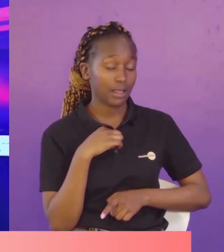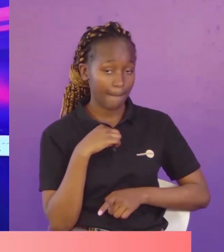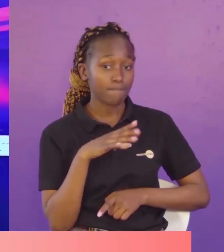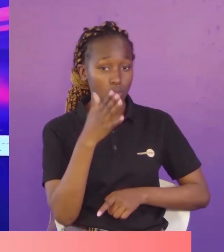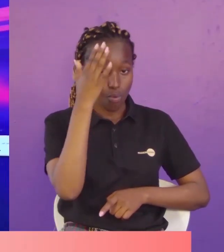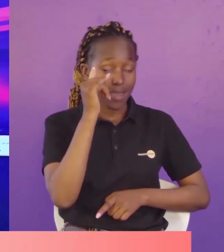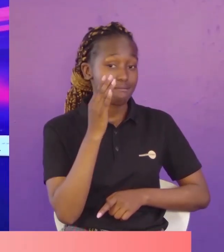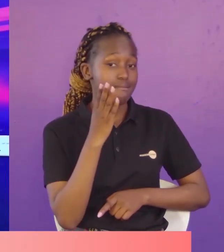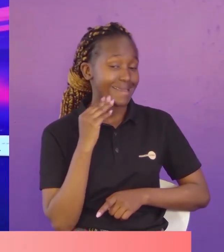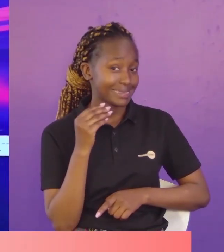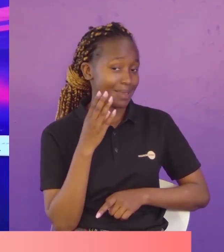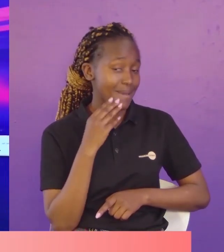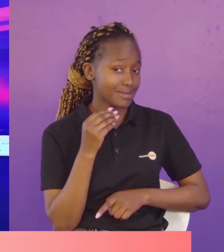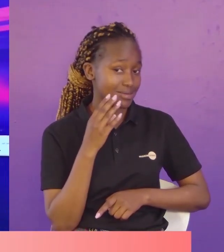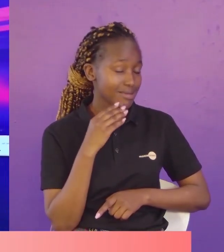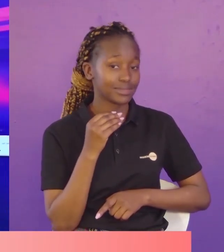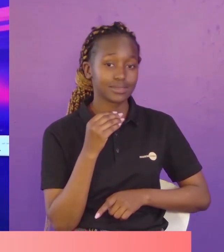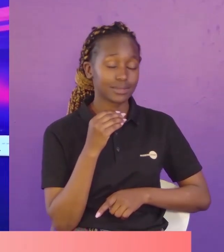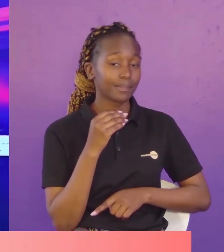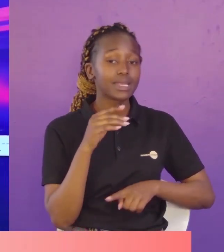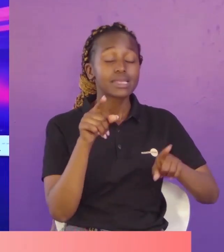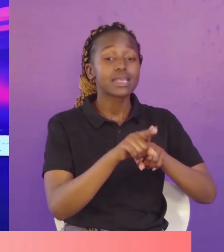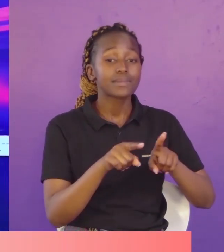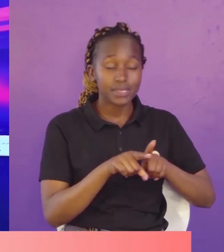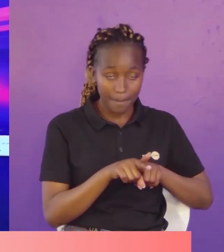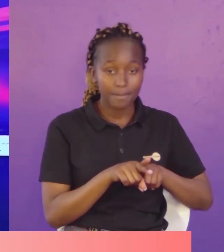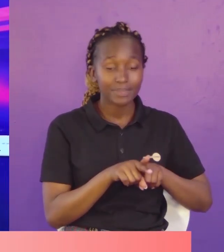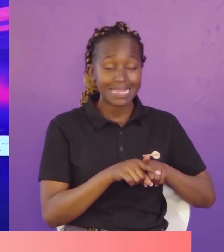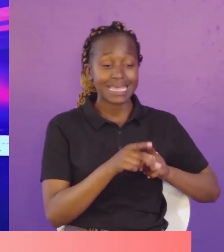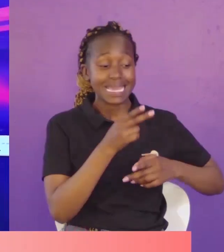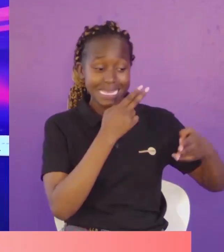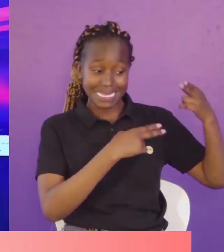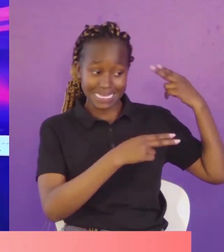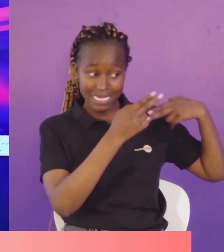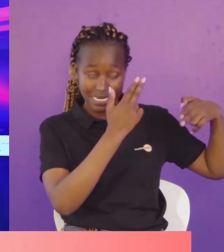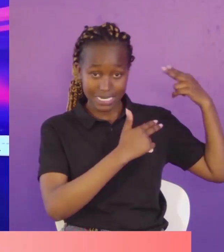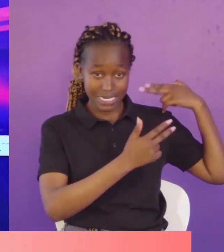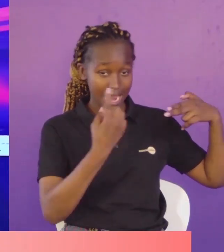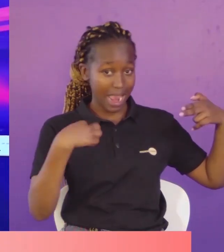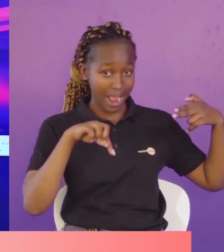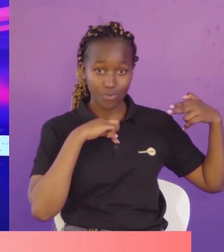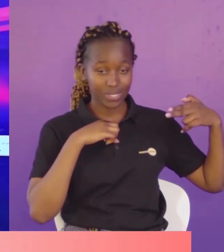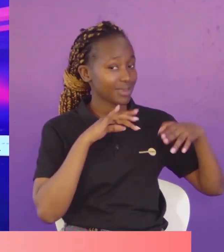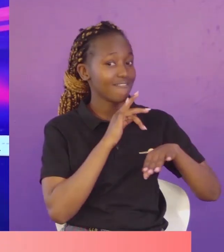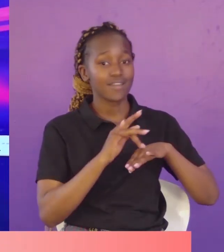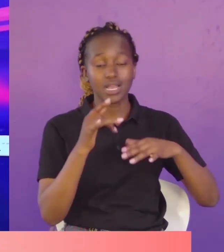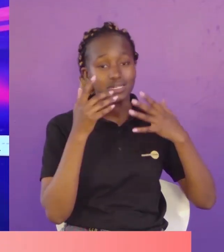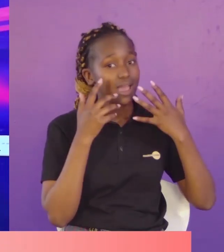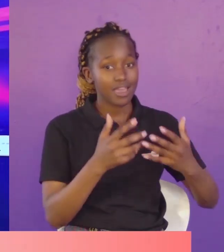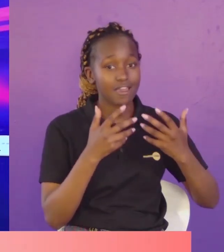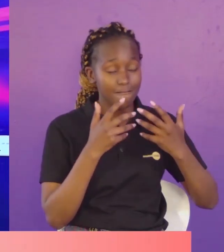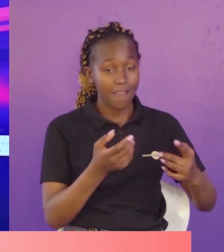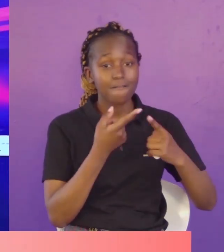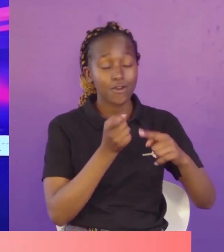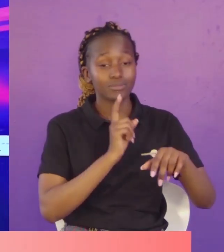experience, and let's say the history also it is affecting us because since